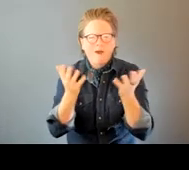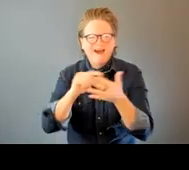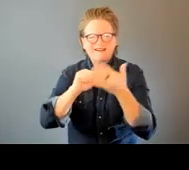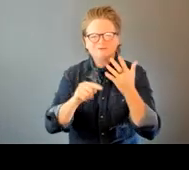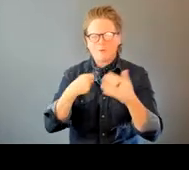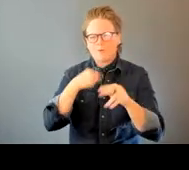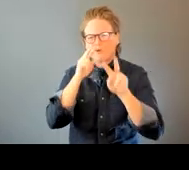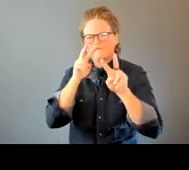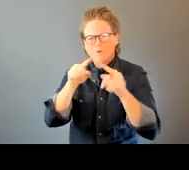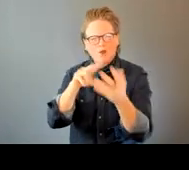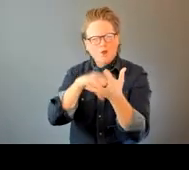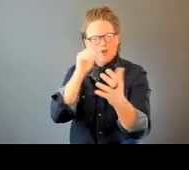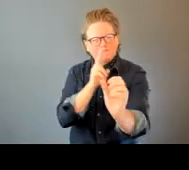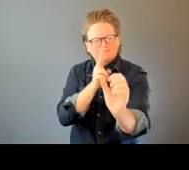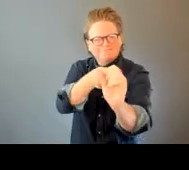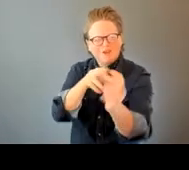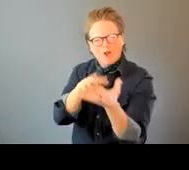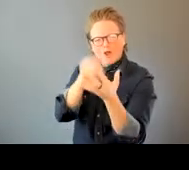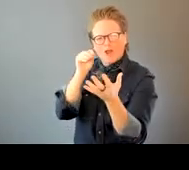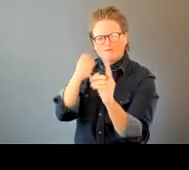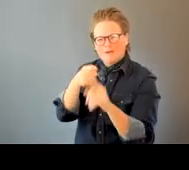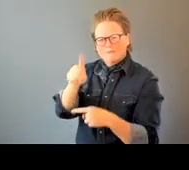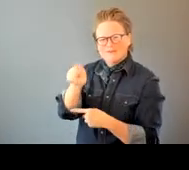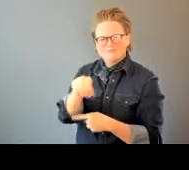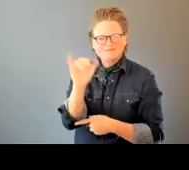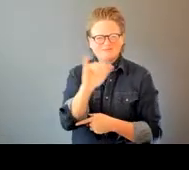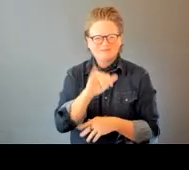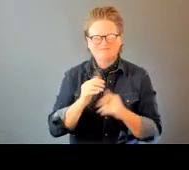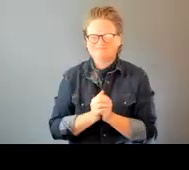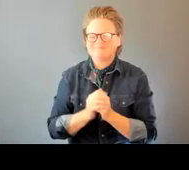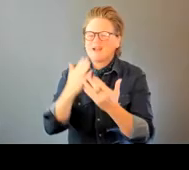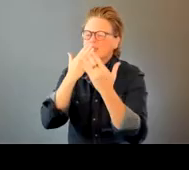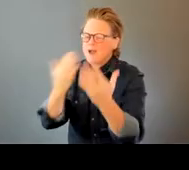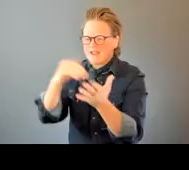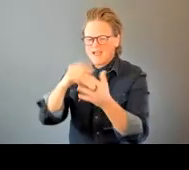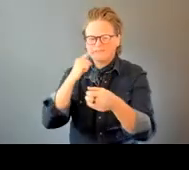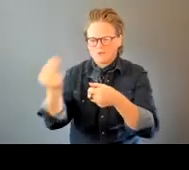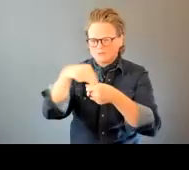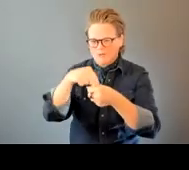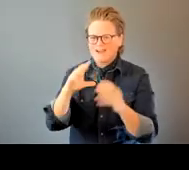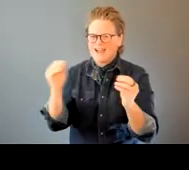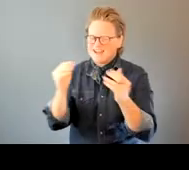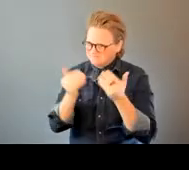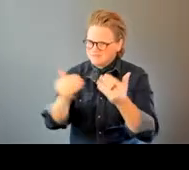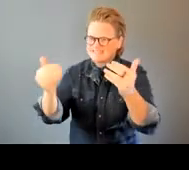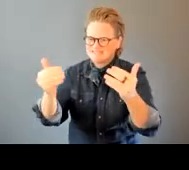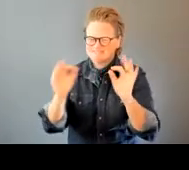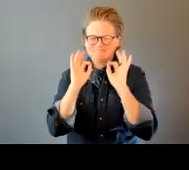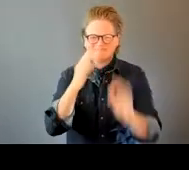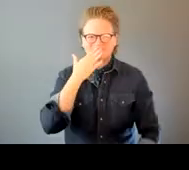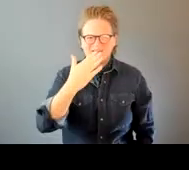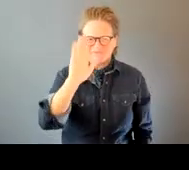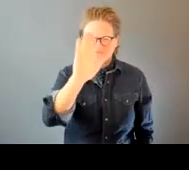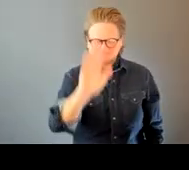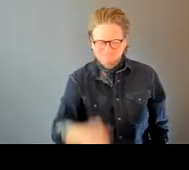And, there's now 3 out there. And so I'm so glad that you wanted to participate and join with us today so you can learn